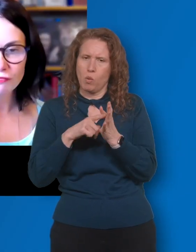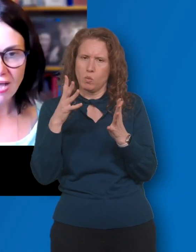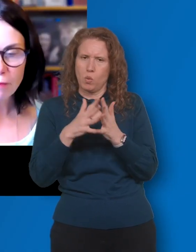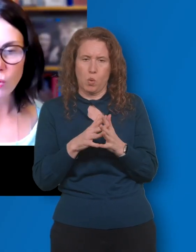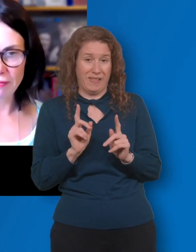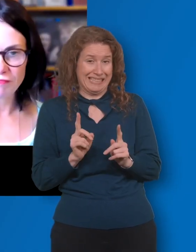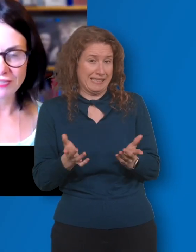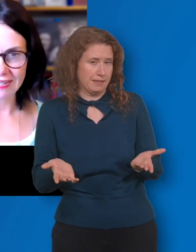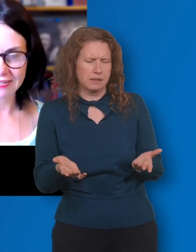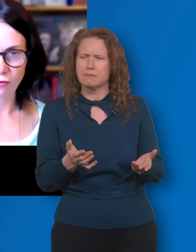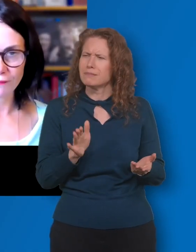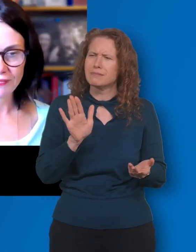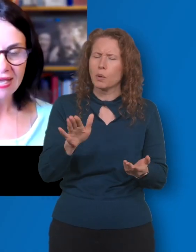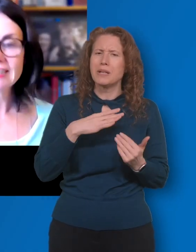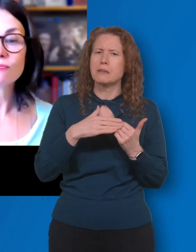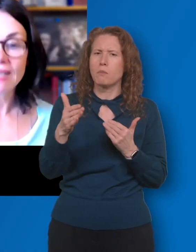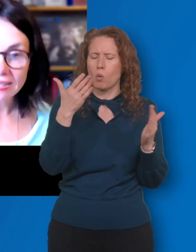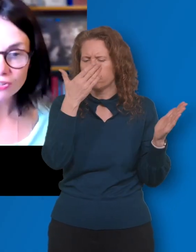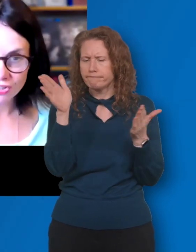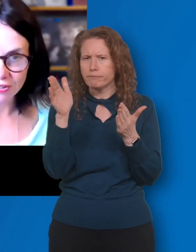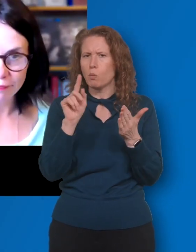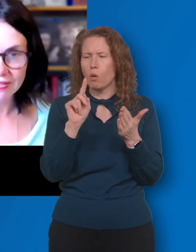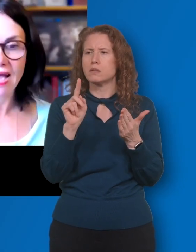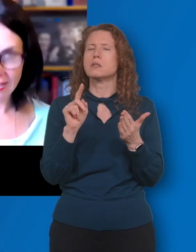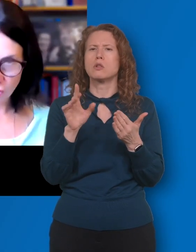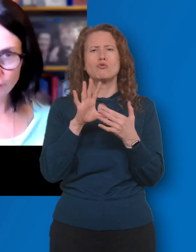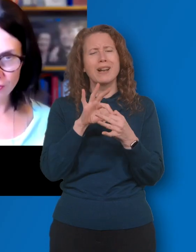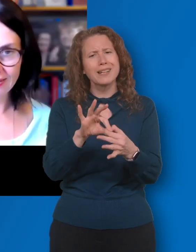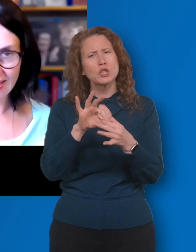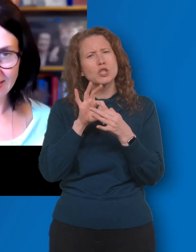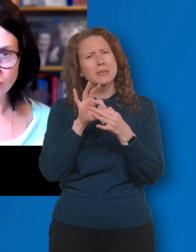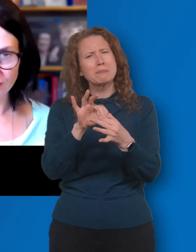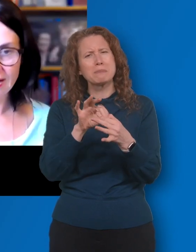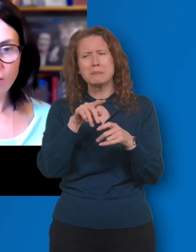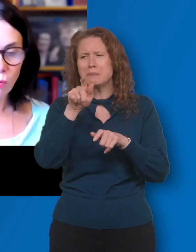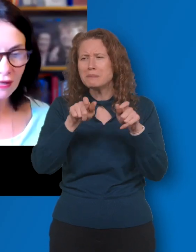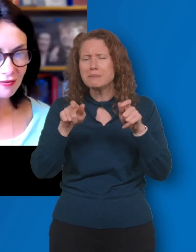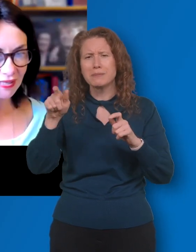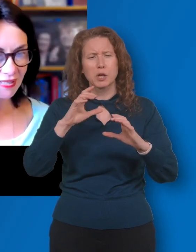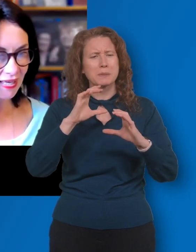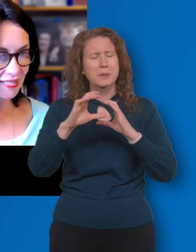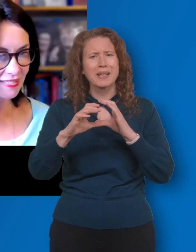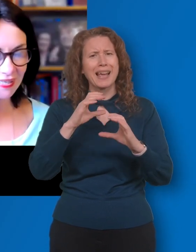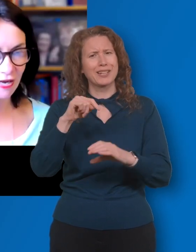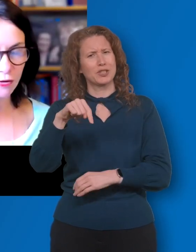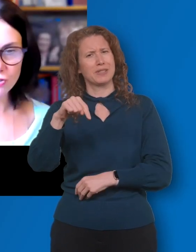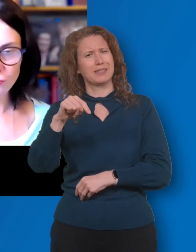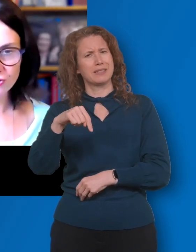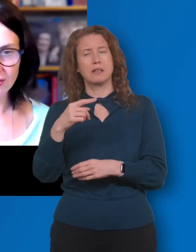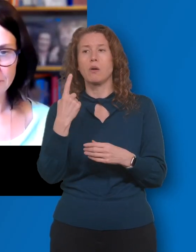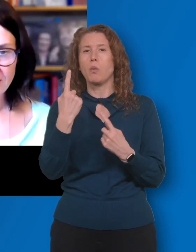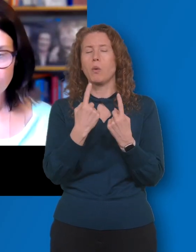to put far more emphasis on is relationships and communication. One thing that is,